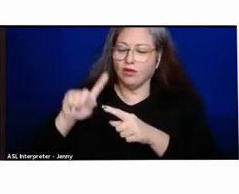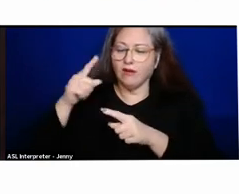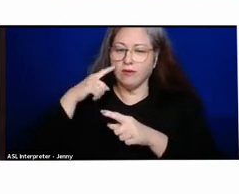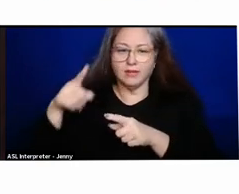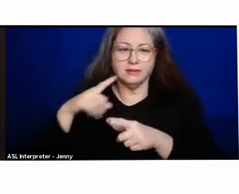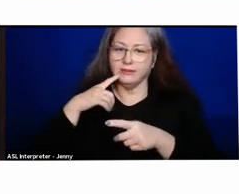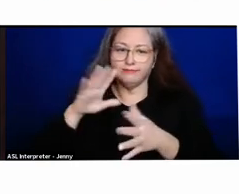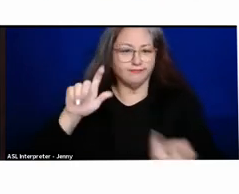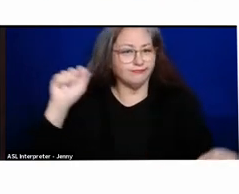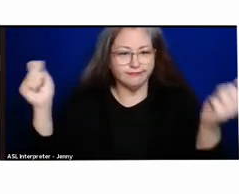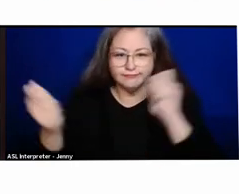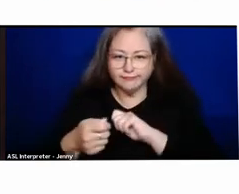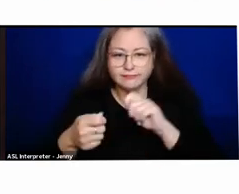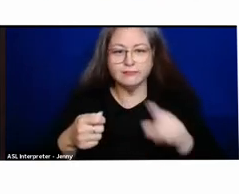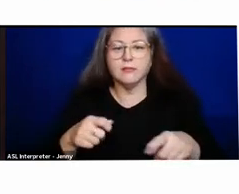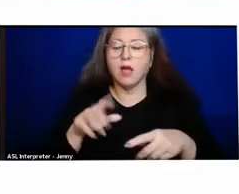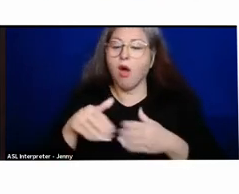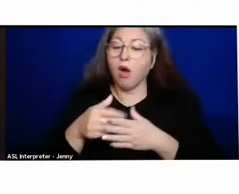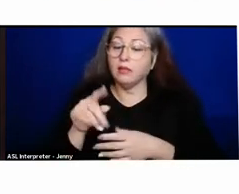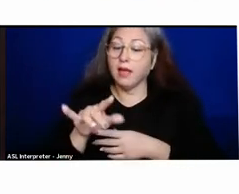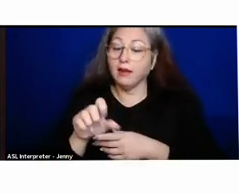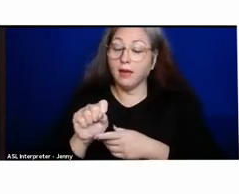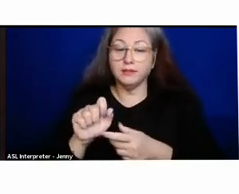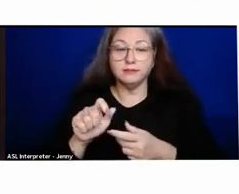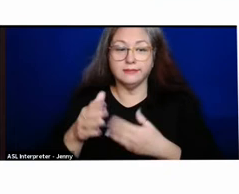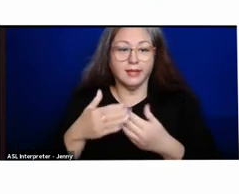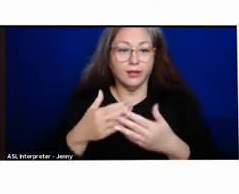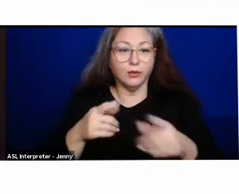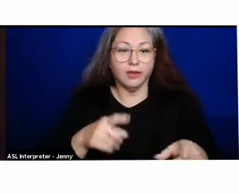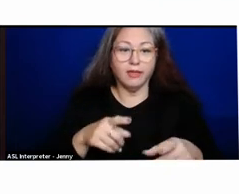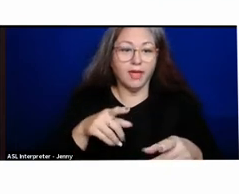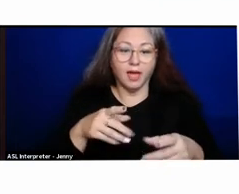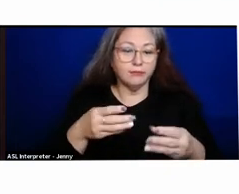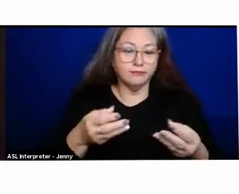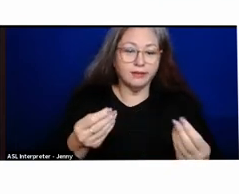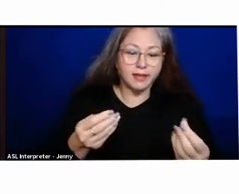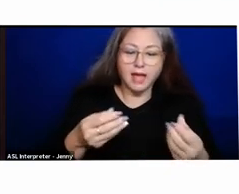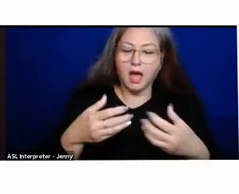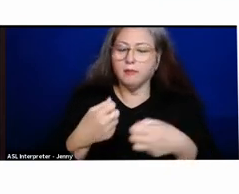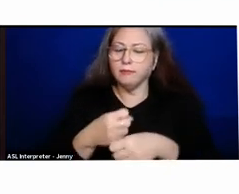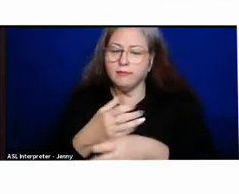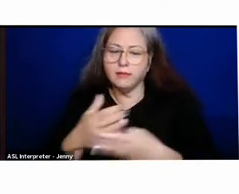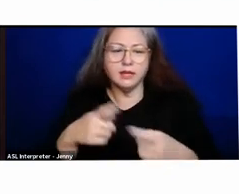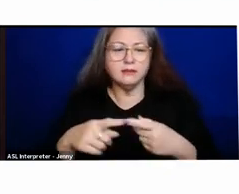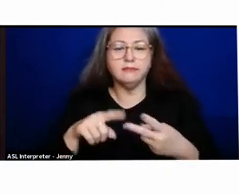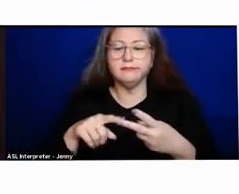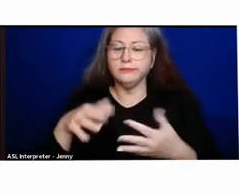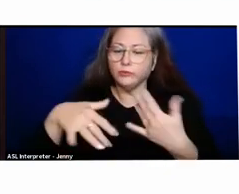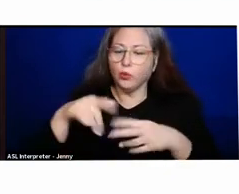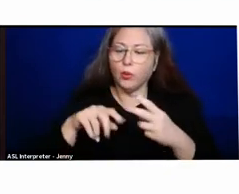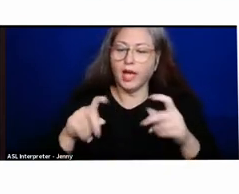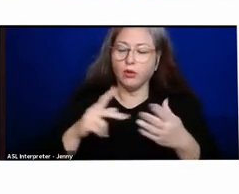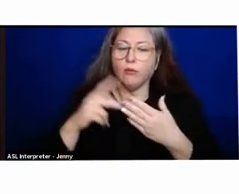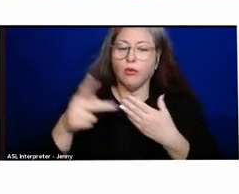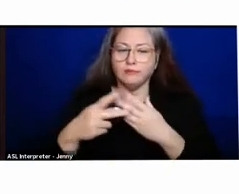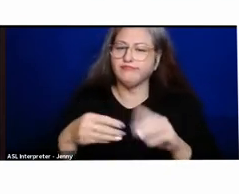that, it meant that because many industries, including Ghana's textile industry, as well as many social and educational programs, were